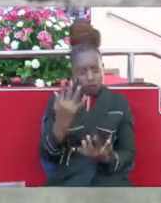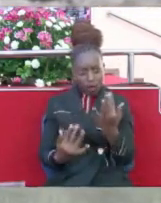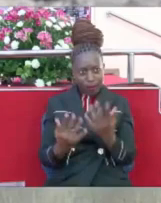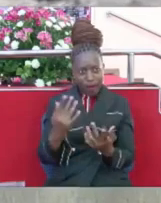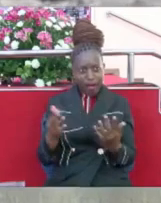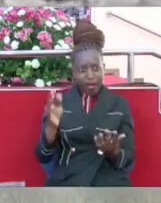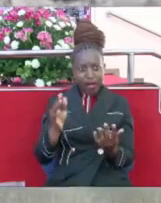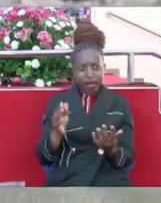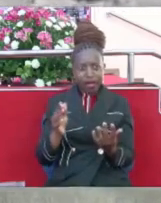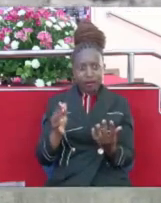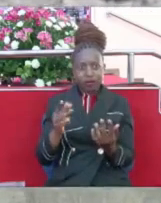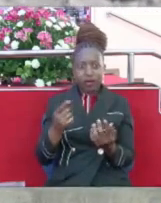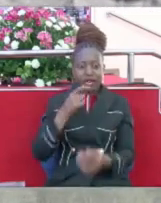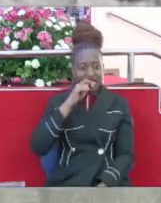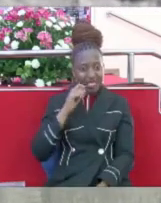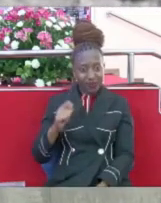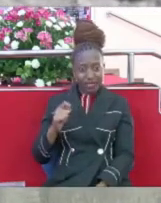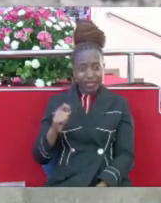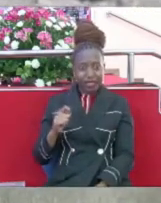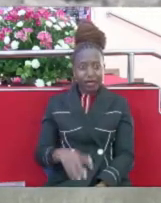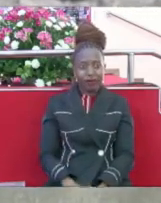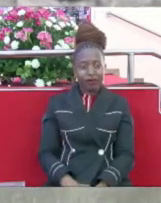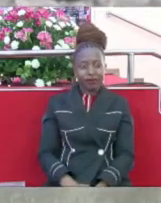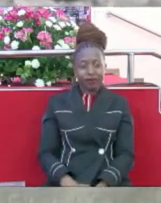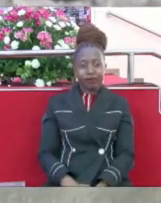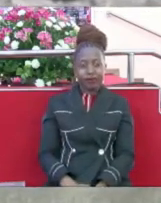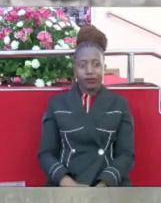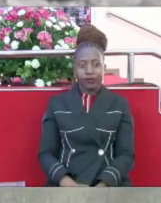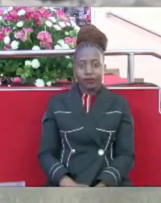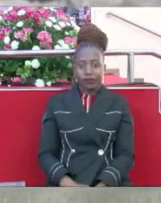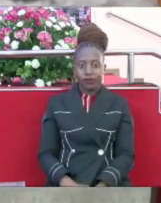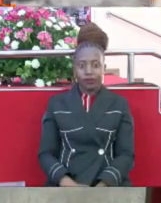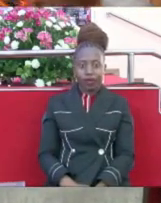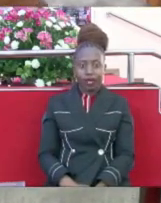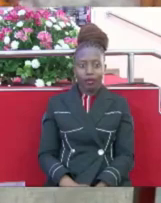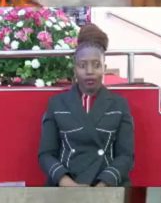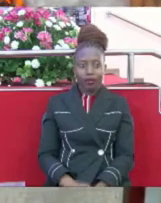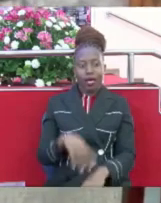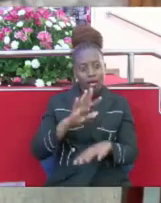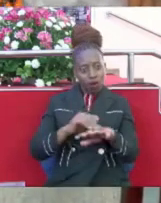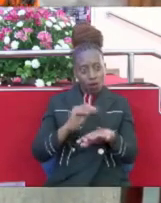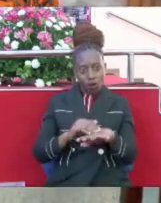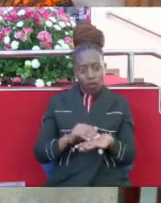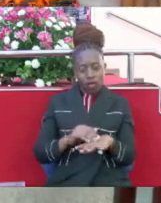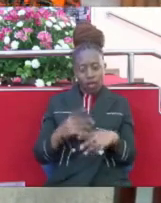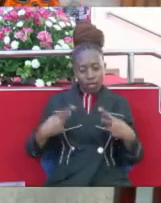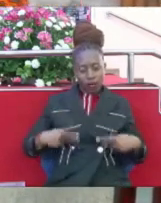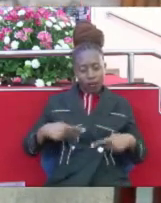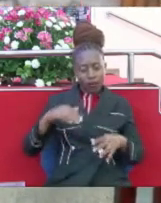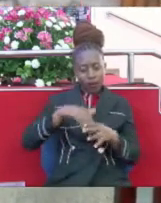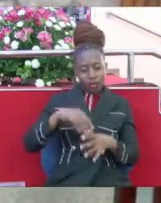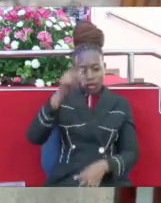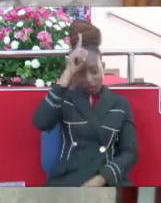fahali wake na akatumia sehemu ya mbao ya ile nira na kisha akawachoma. He called the villagers and the relatives and they had a